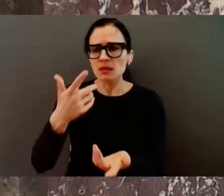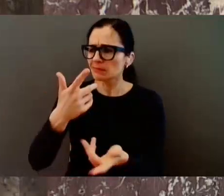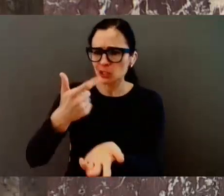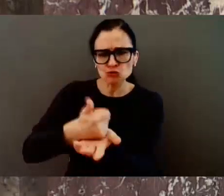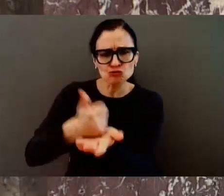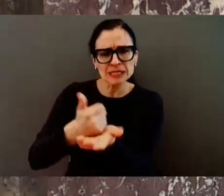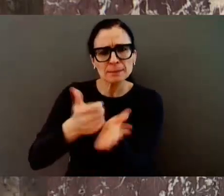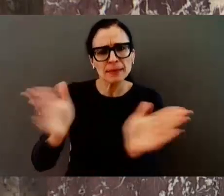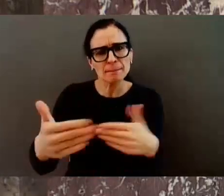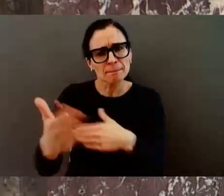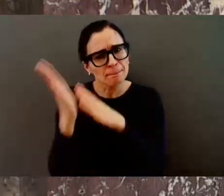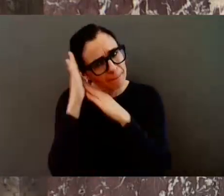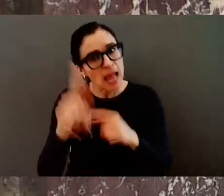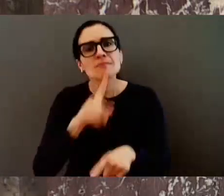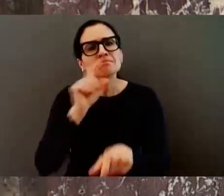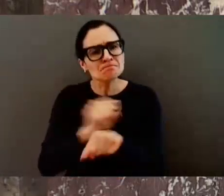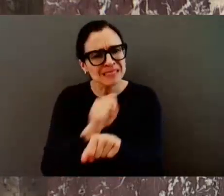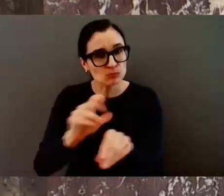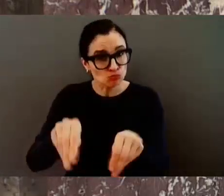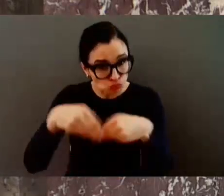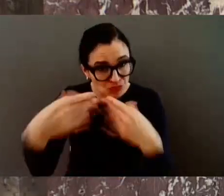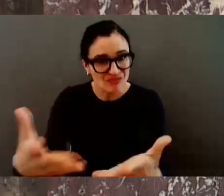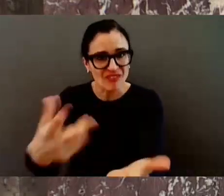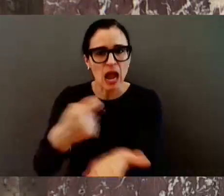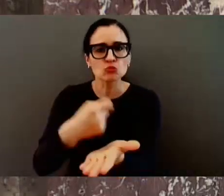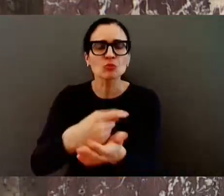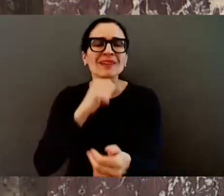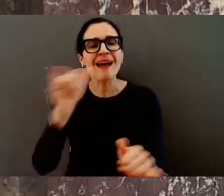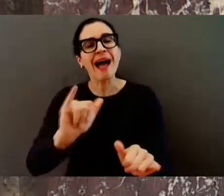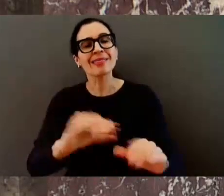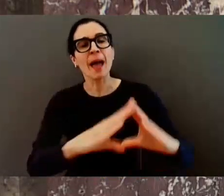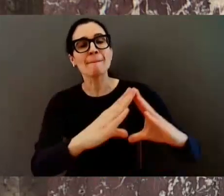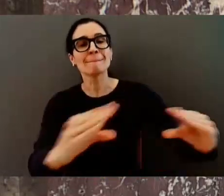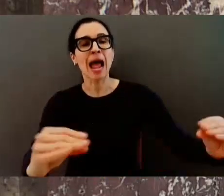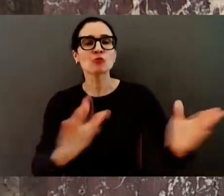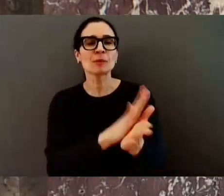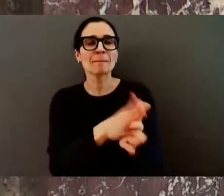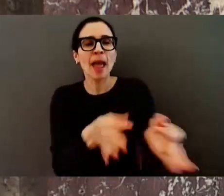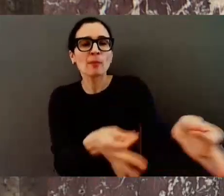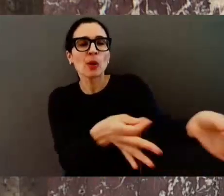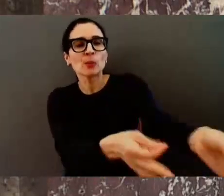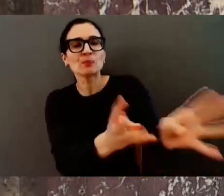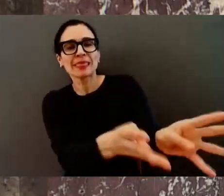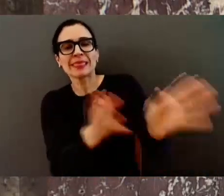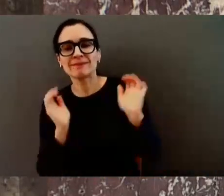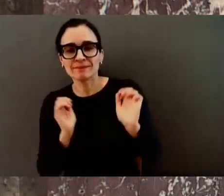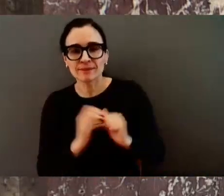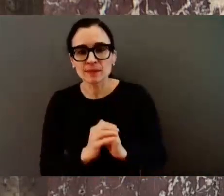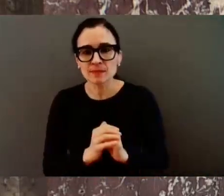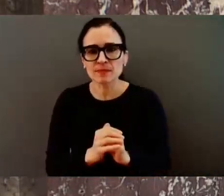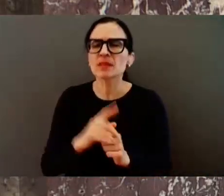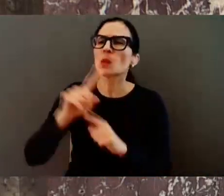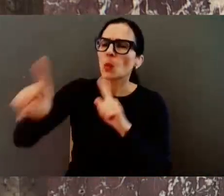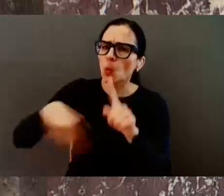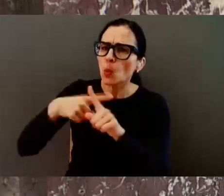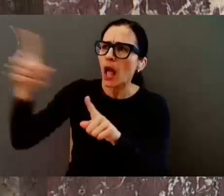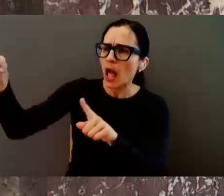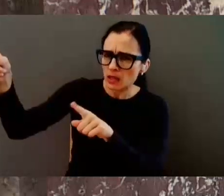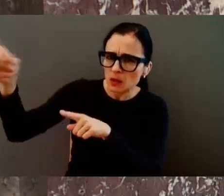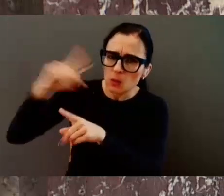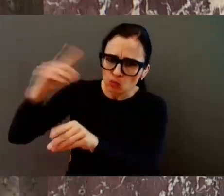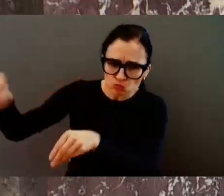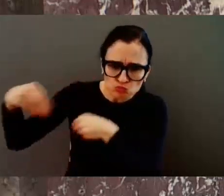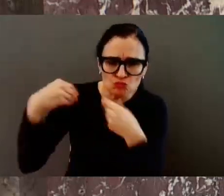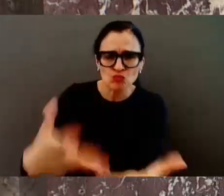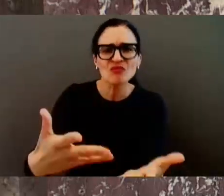will the government actually deliver any form of deliverable chart so we can actually track their progress instead of this bouncing ball